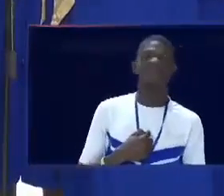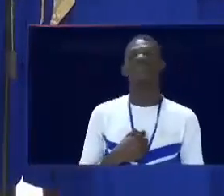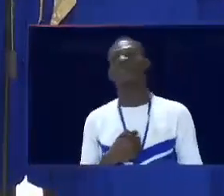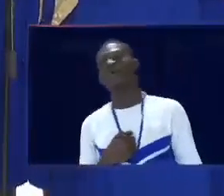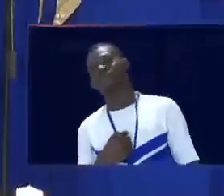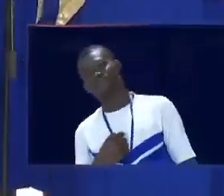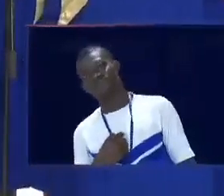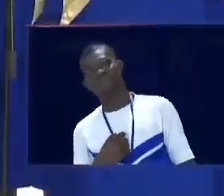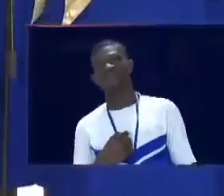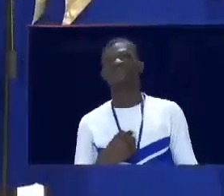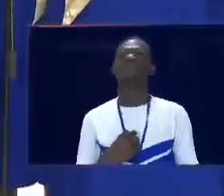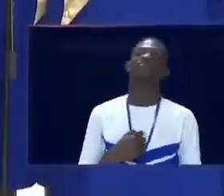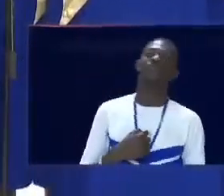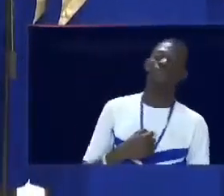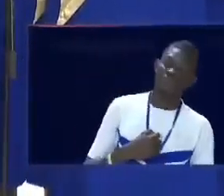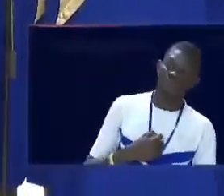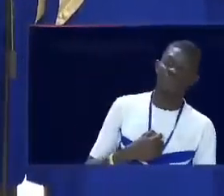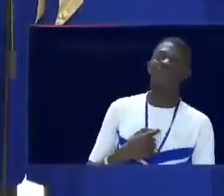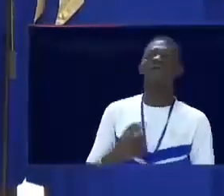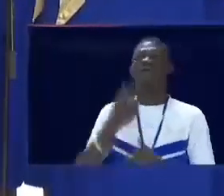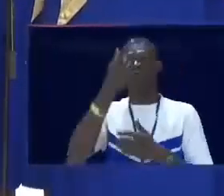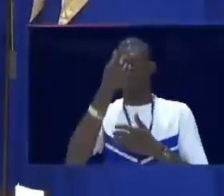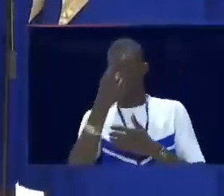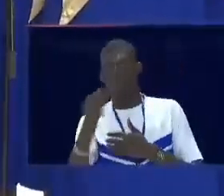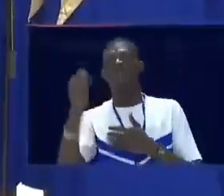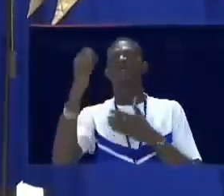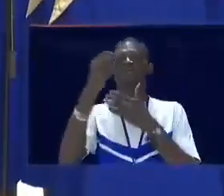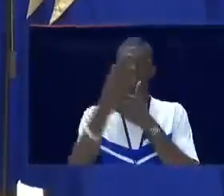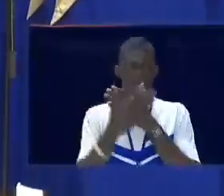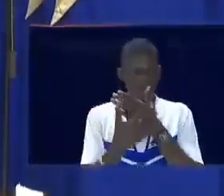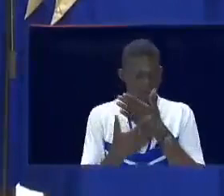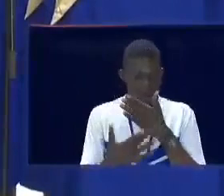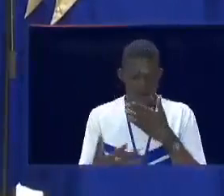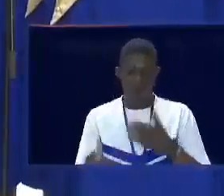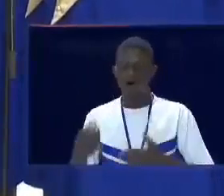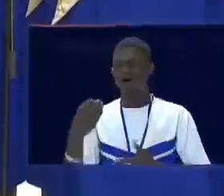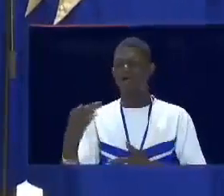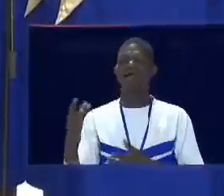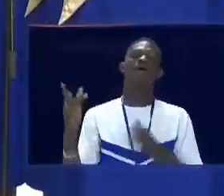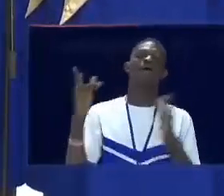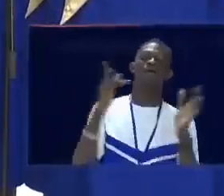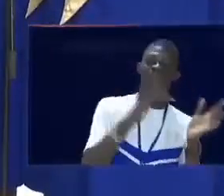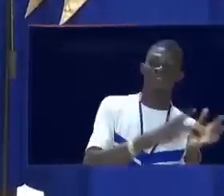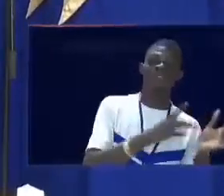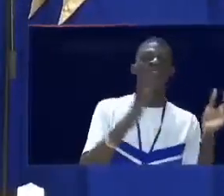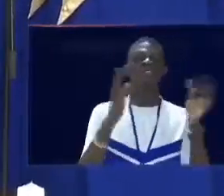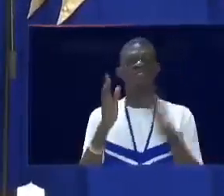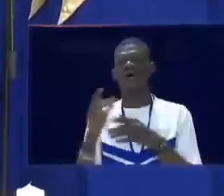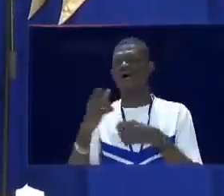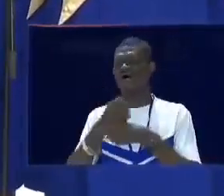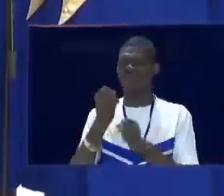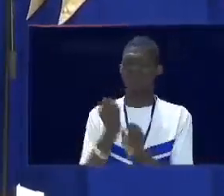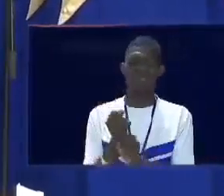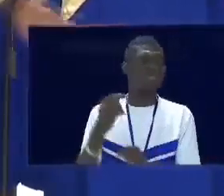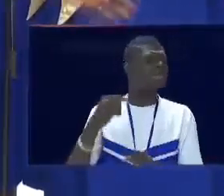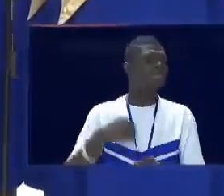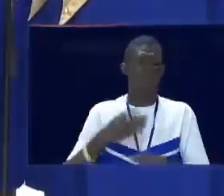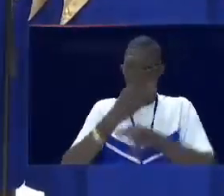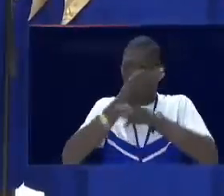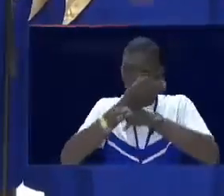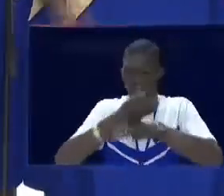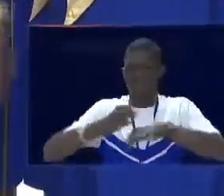free. Oh, the blood of Jesus, the blood of Jesus set